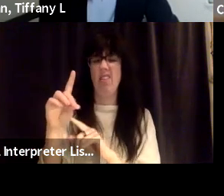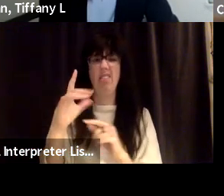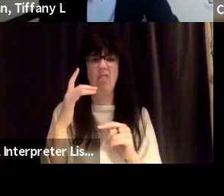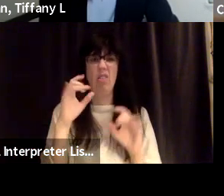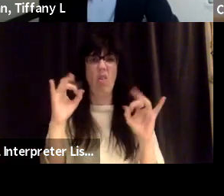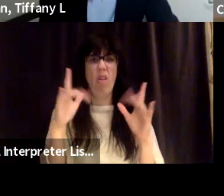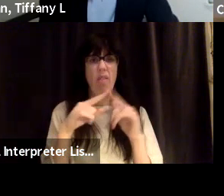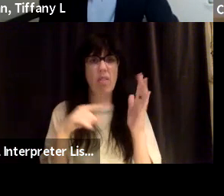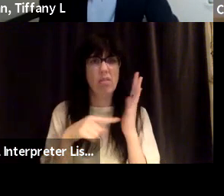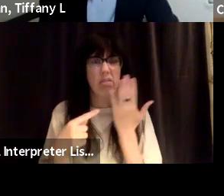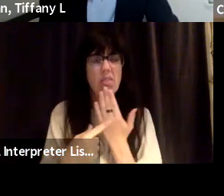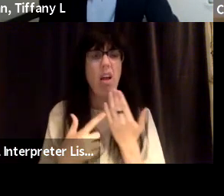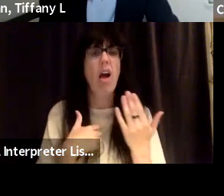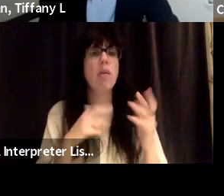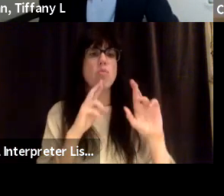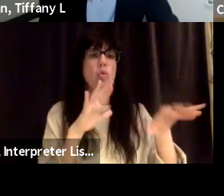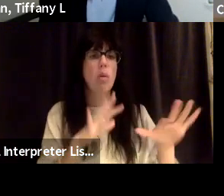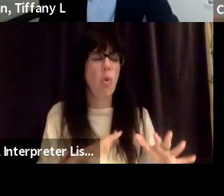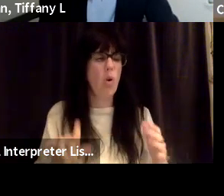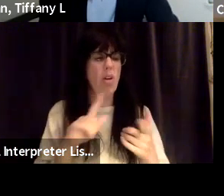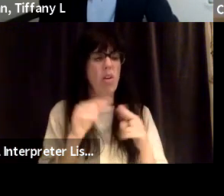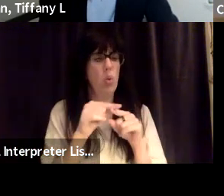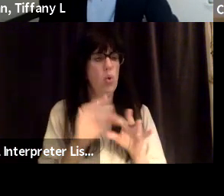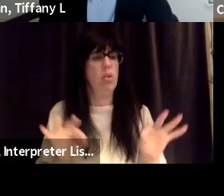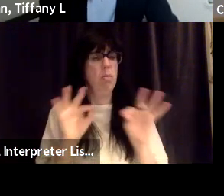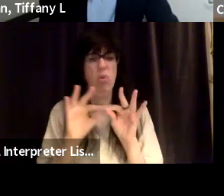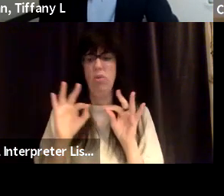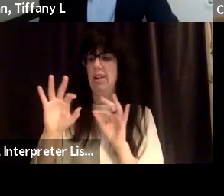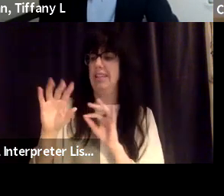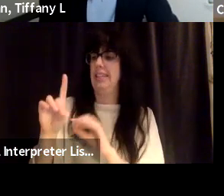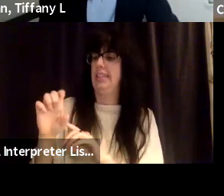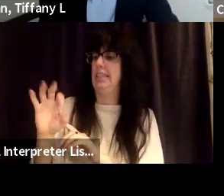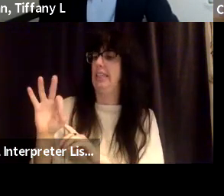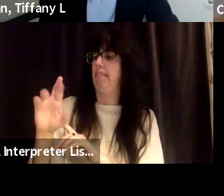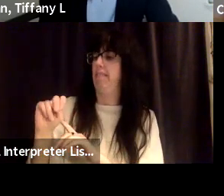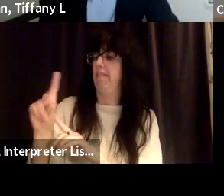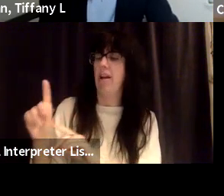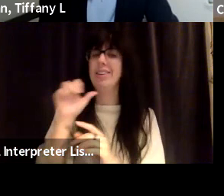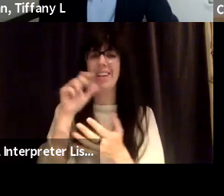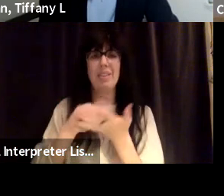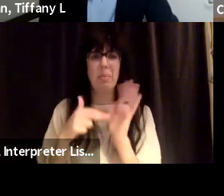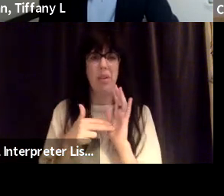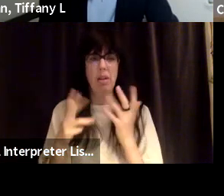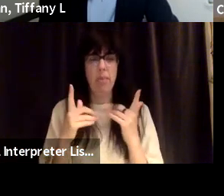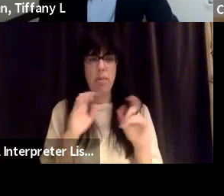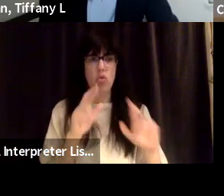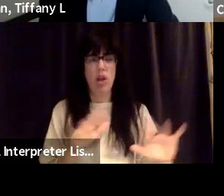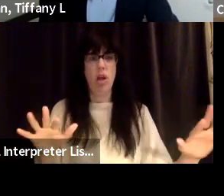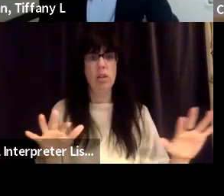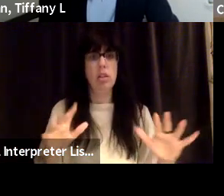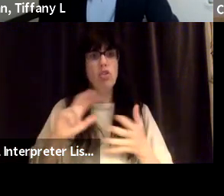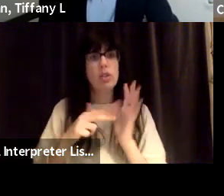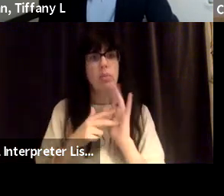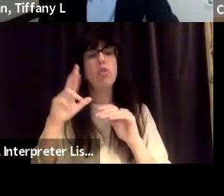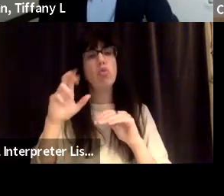a journalist, work for the Daily News. Words matter. Defunding does not mean what people have a reaction to. It literally just means restructuring the